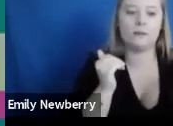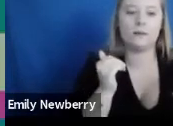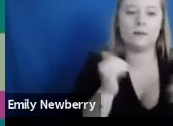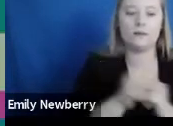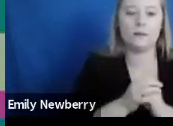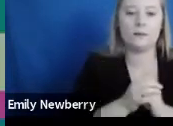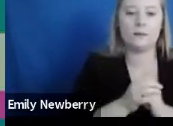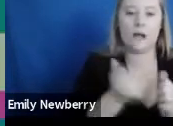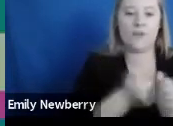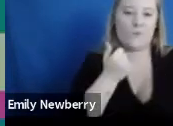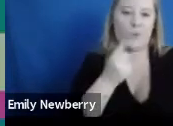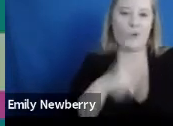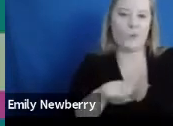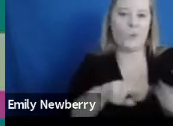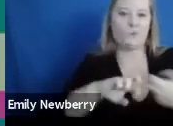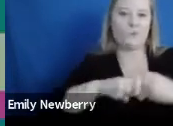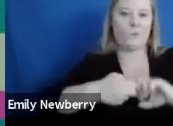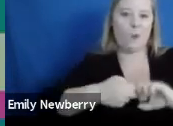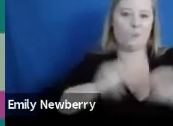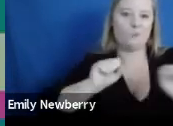avoid any serious issues.